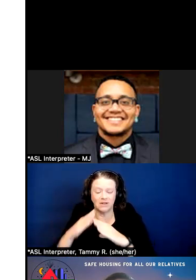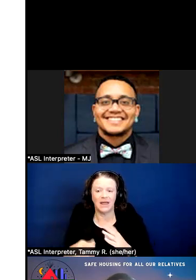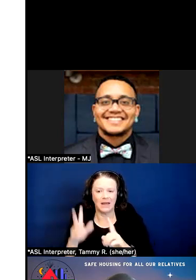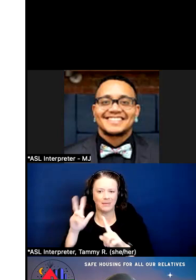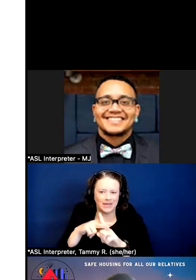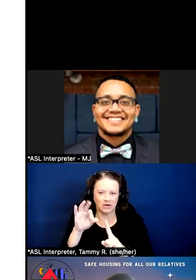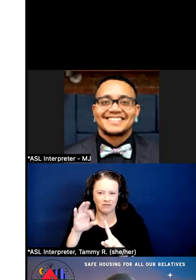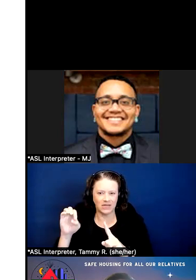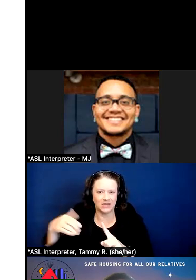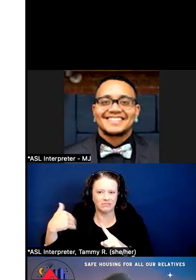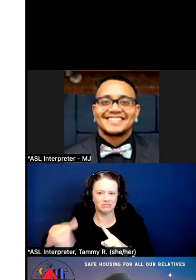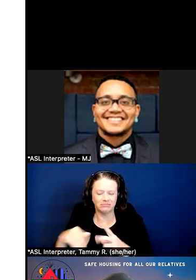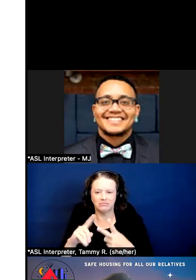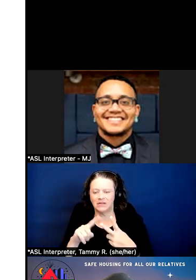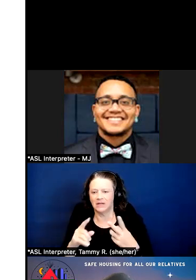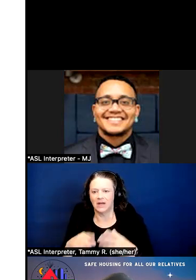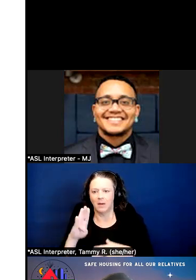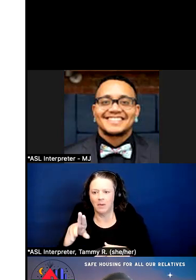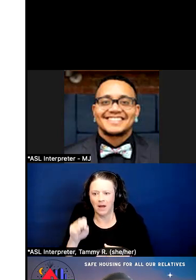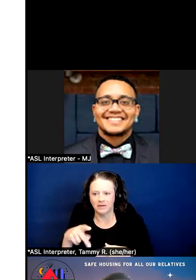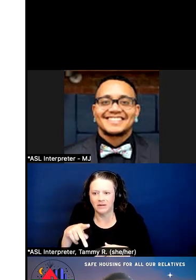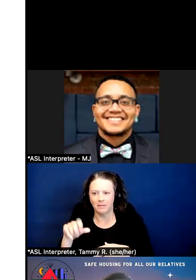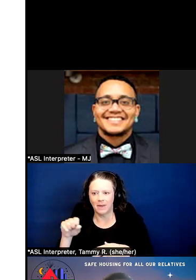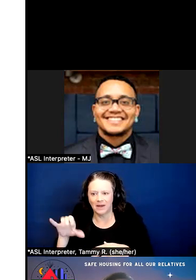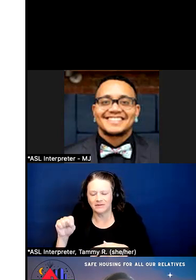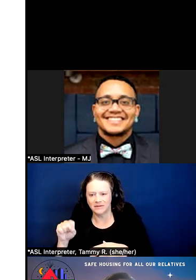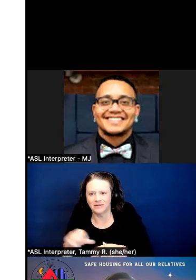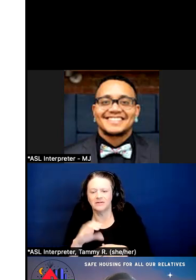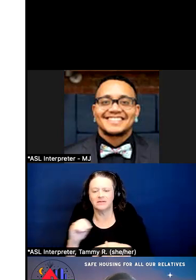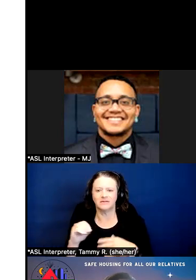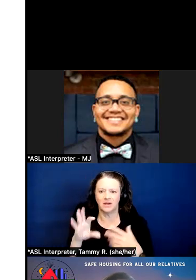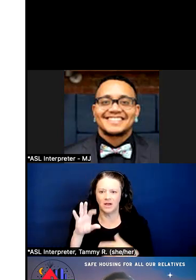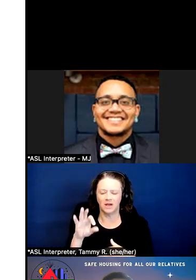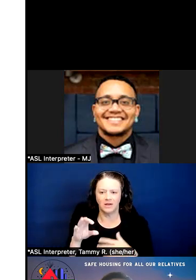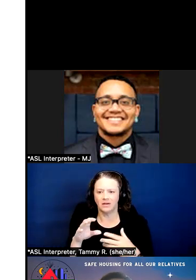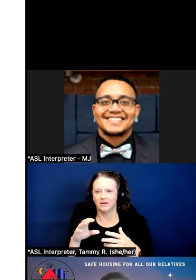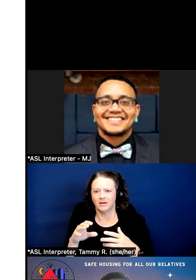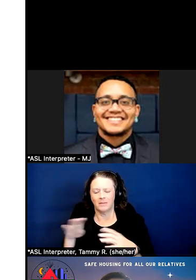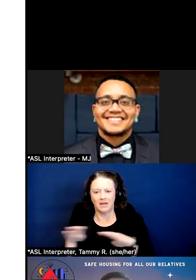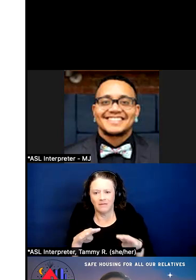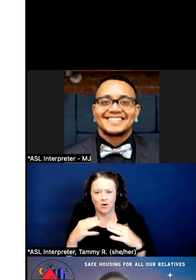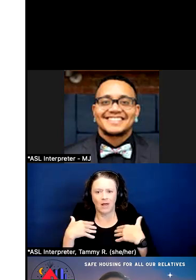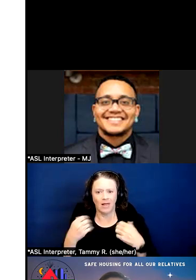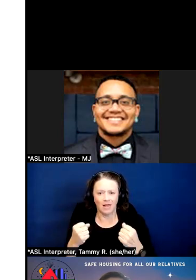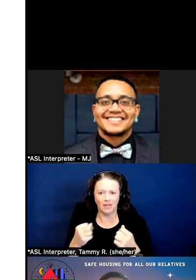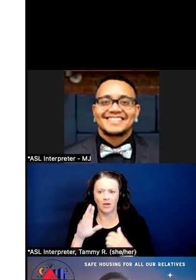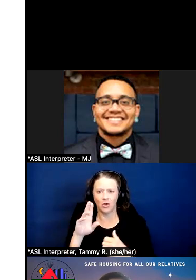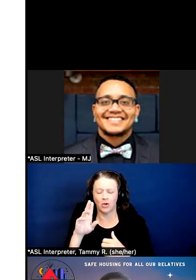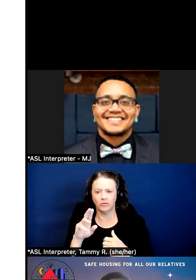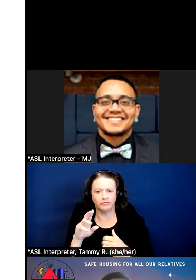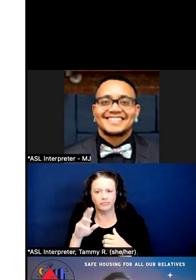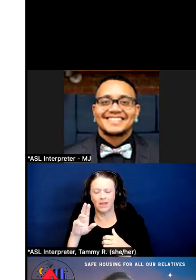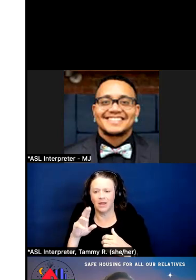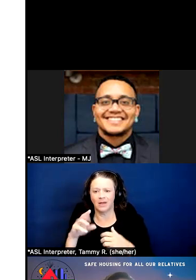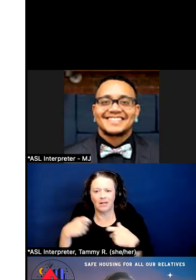food, childcare, especially for those grandmothers, medical care, behavioral health, utilities, and maintenance were also